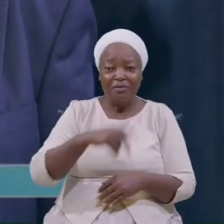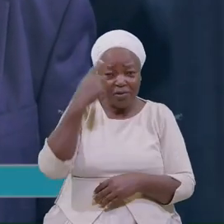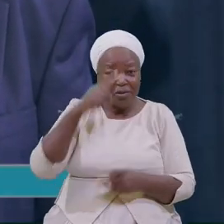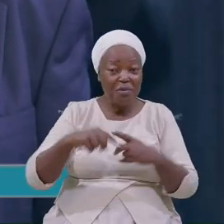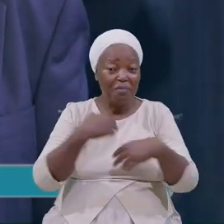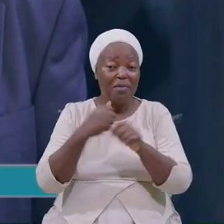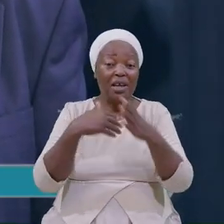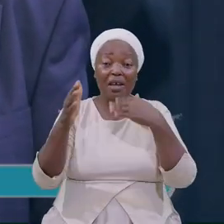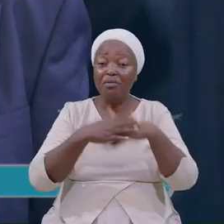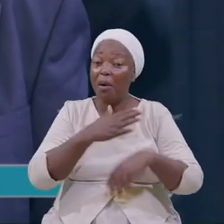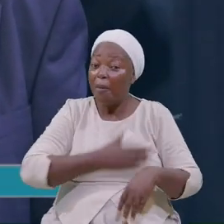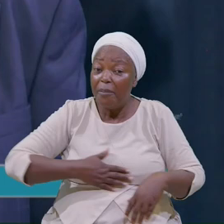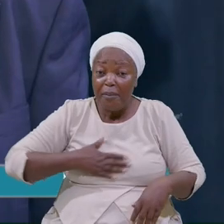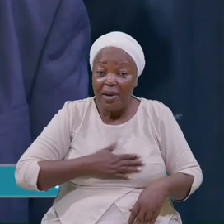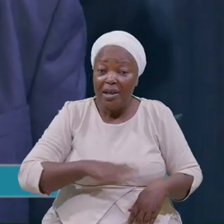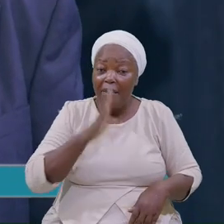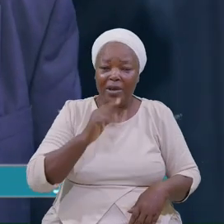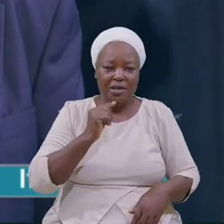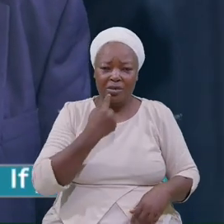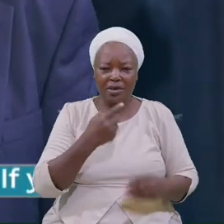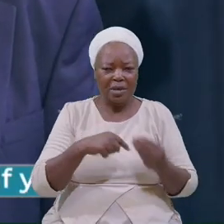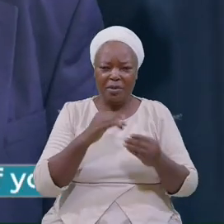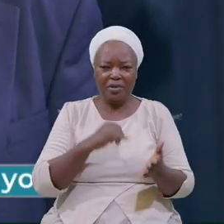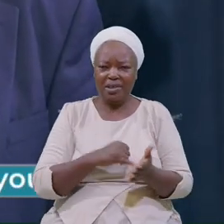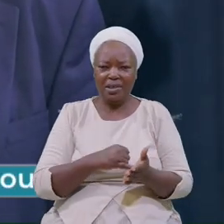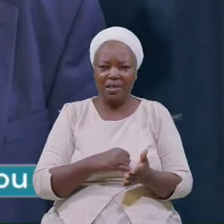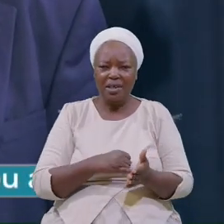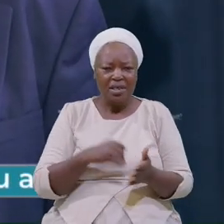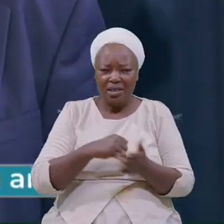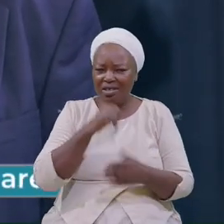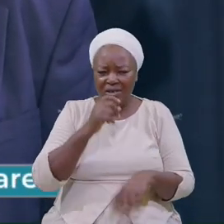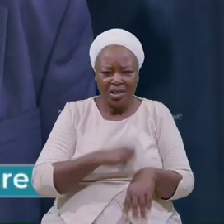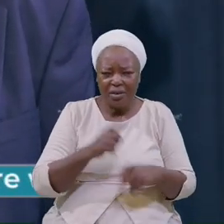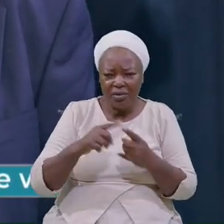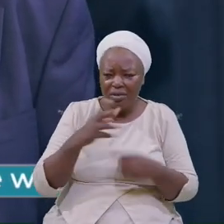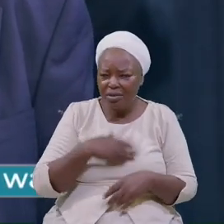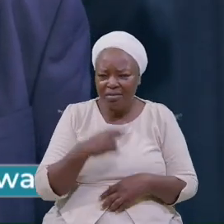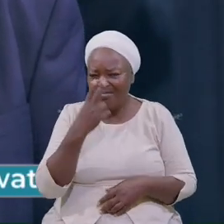Tomorrow, by the grace of God, at 3 p.m.